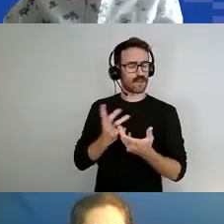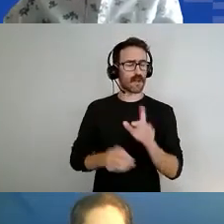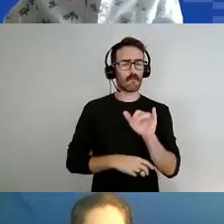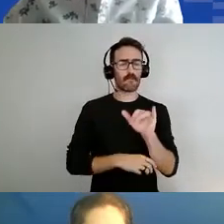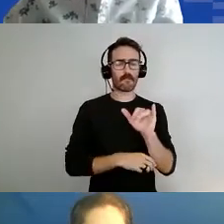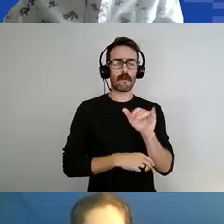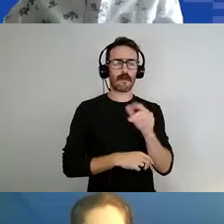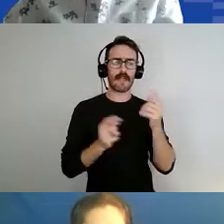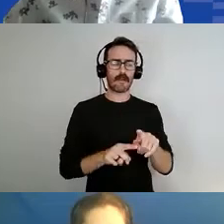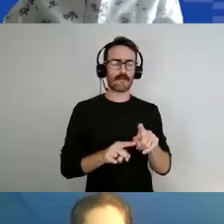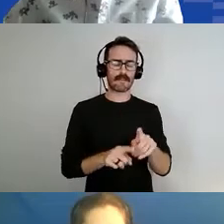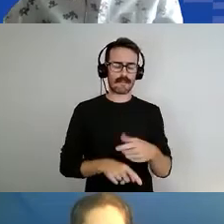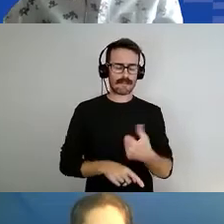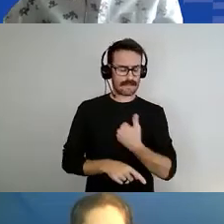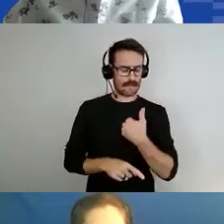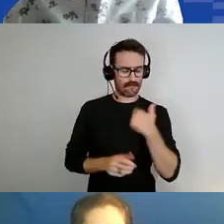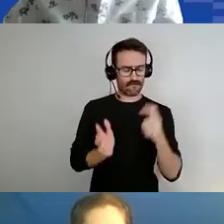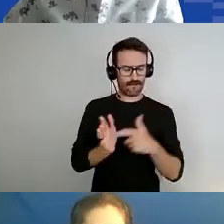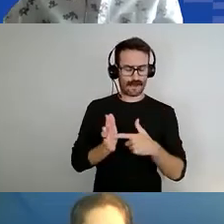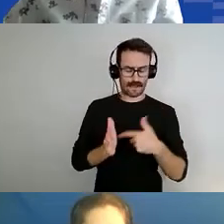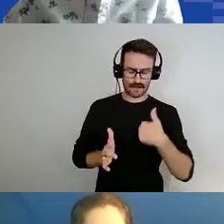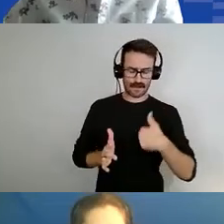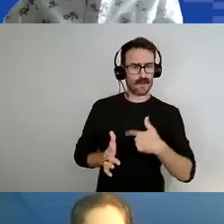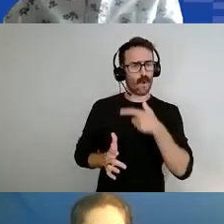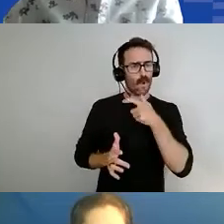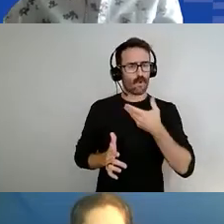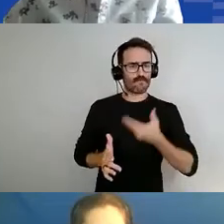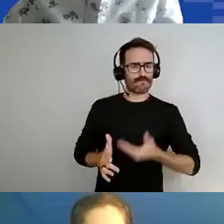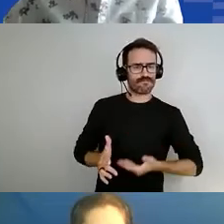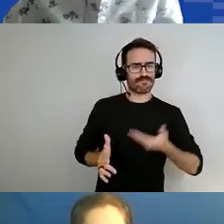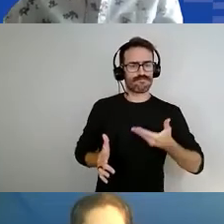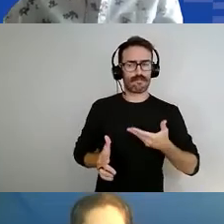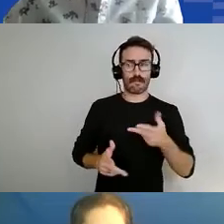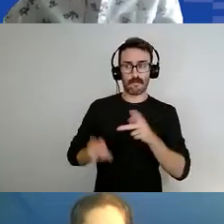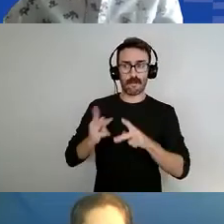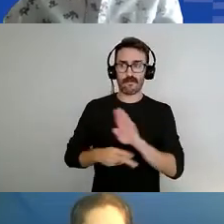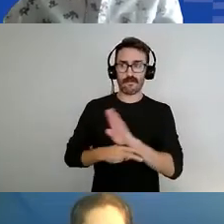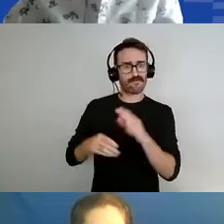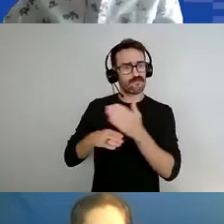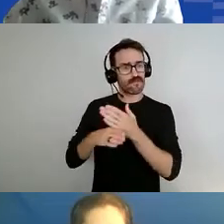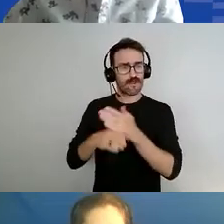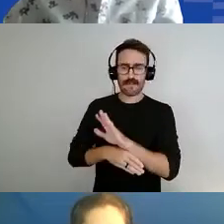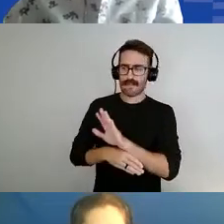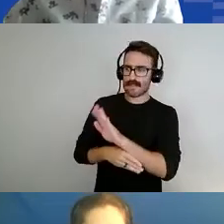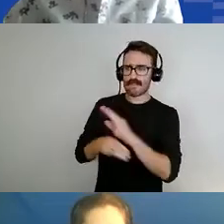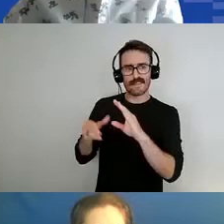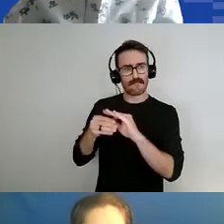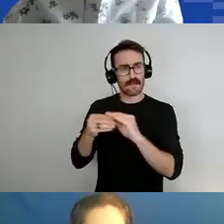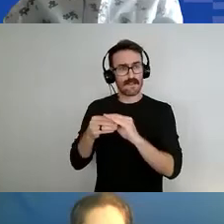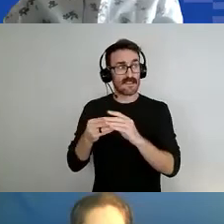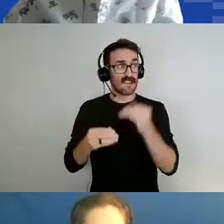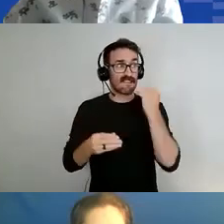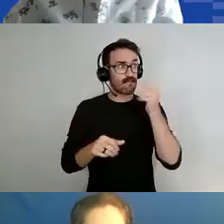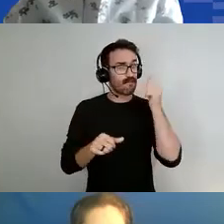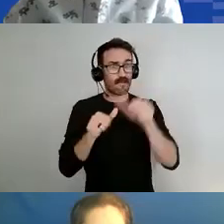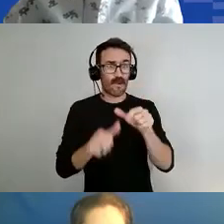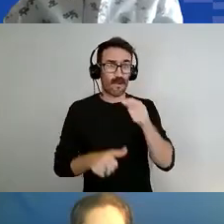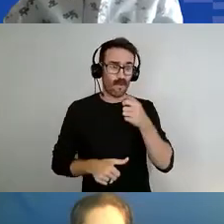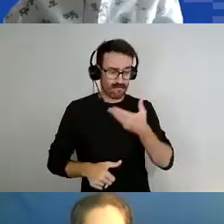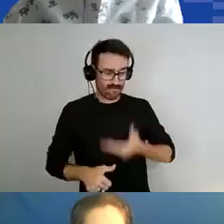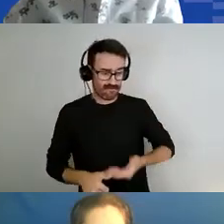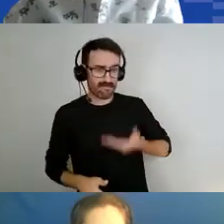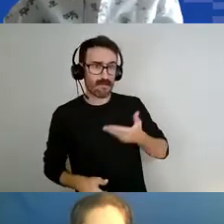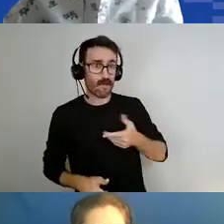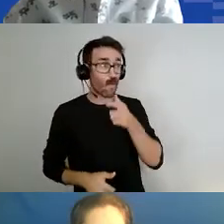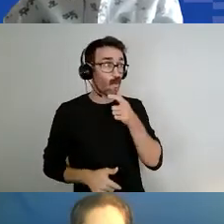around self-recognition. Folks sharing with us concerns about whether they'll remember who they are or who they love,